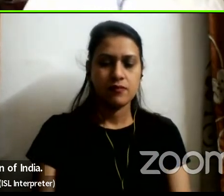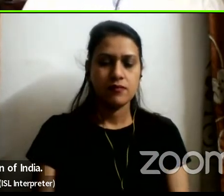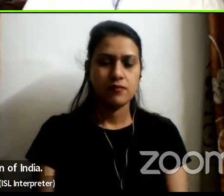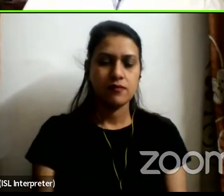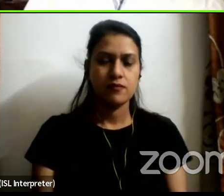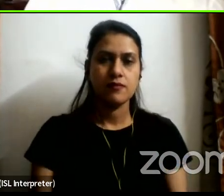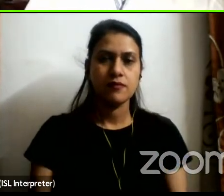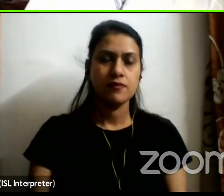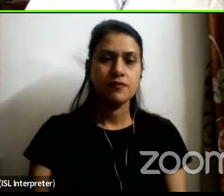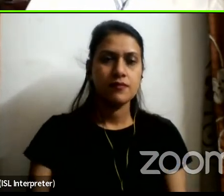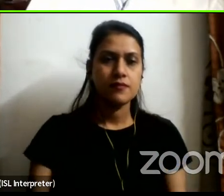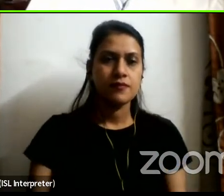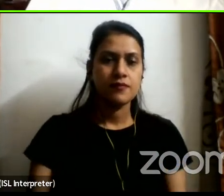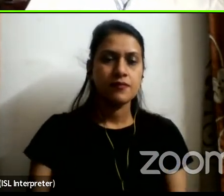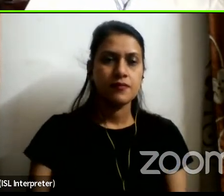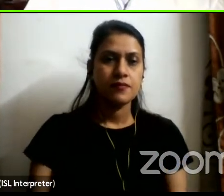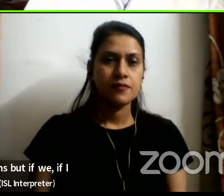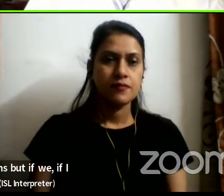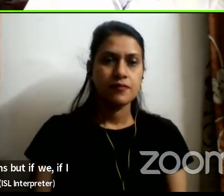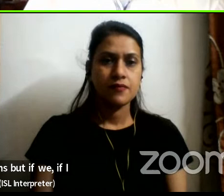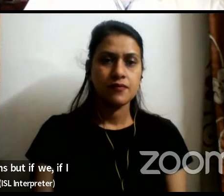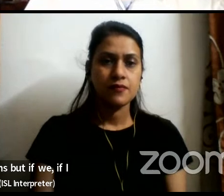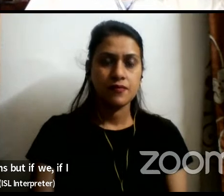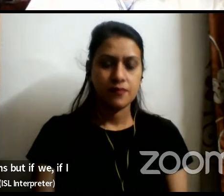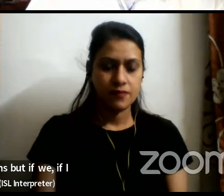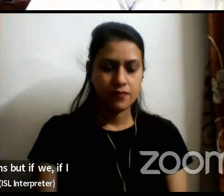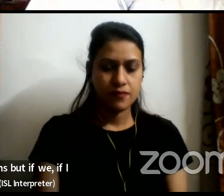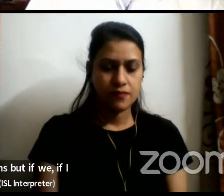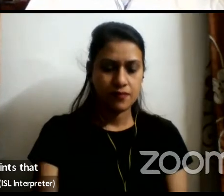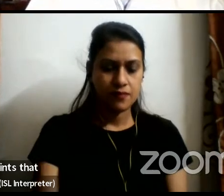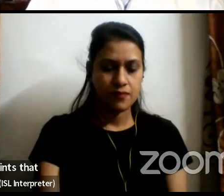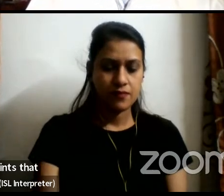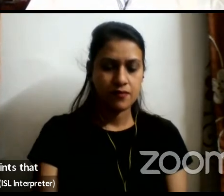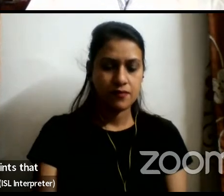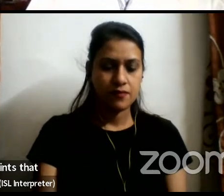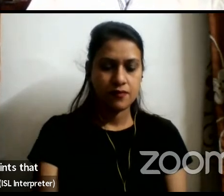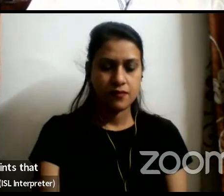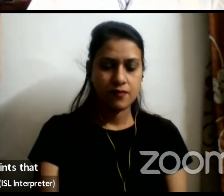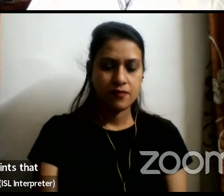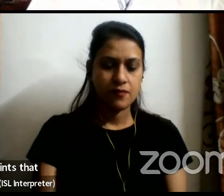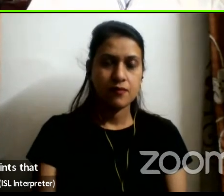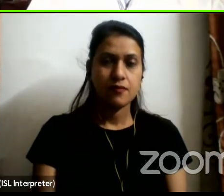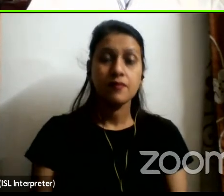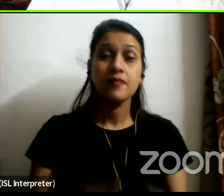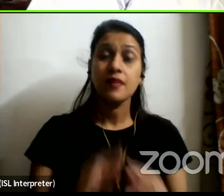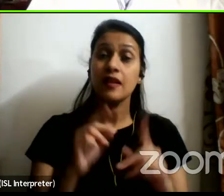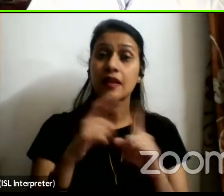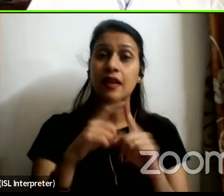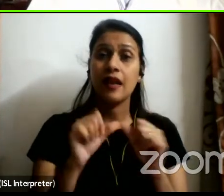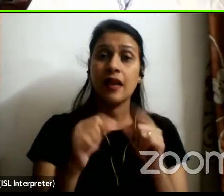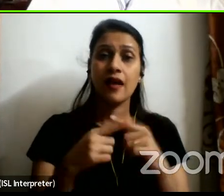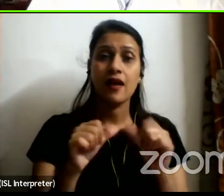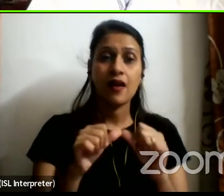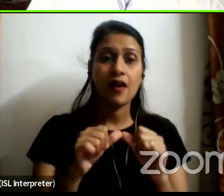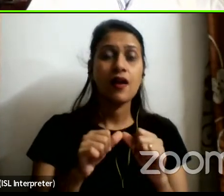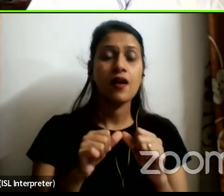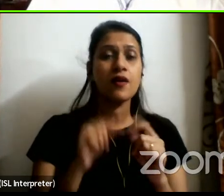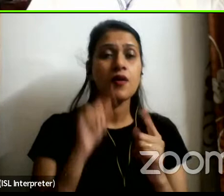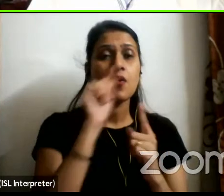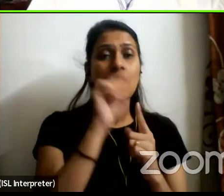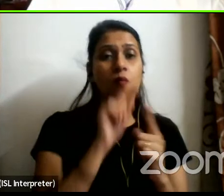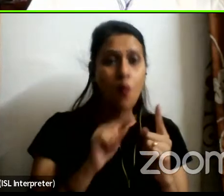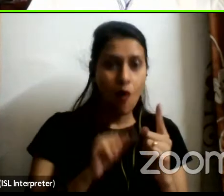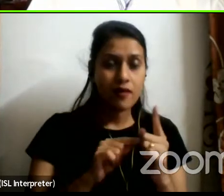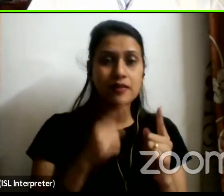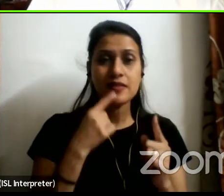can start off from the data points that you just mentioned, at least just based on data, it looks